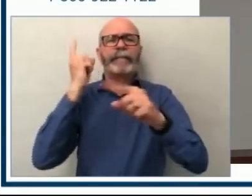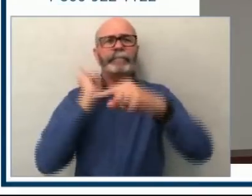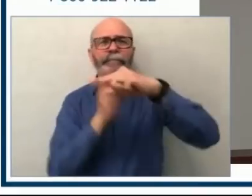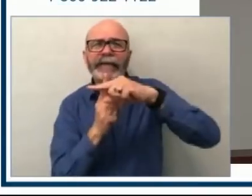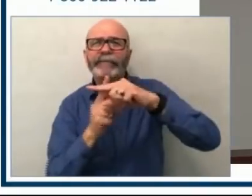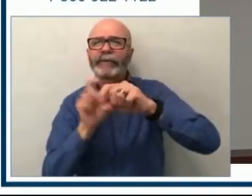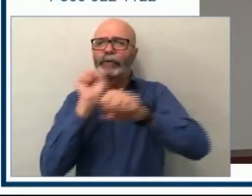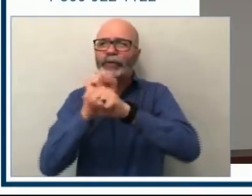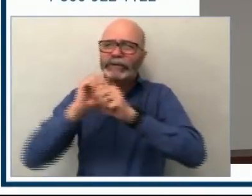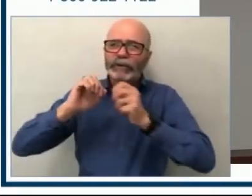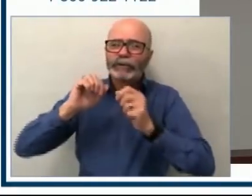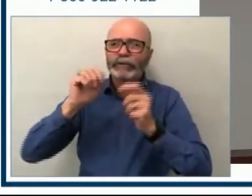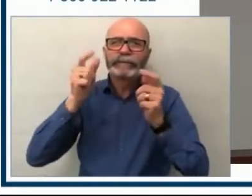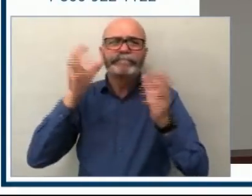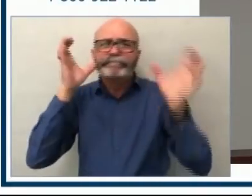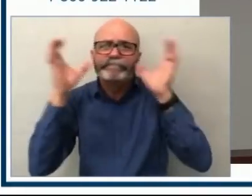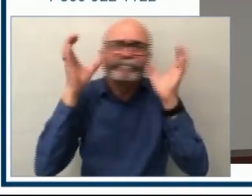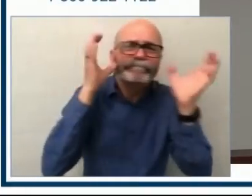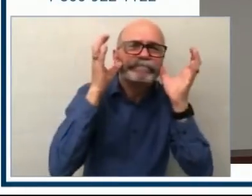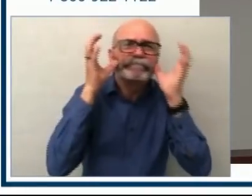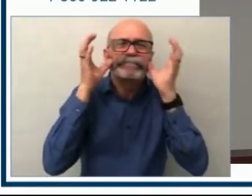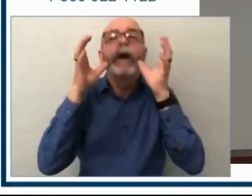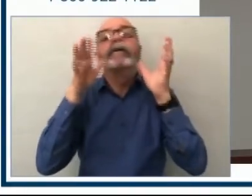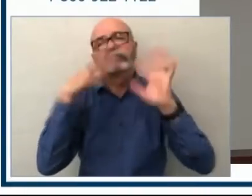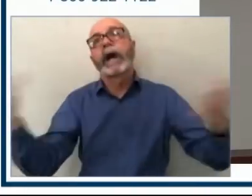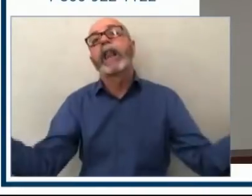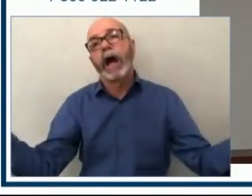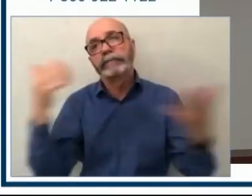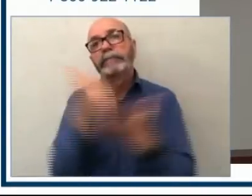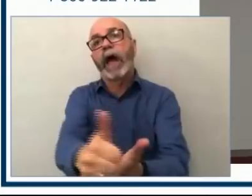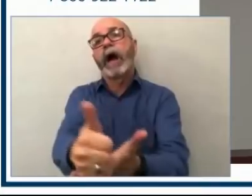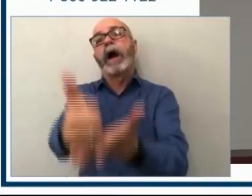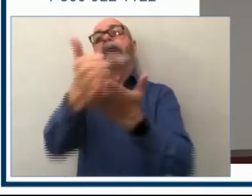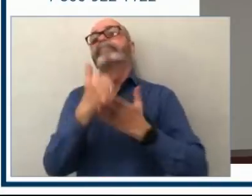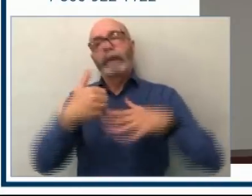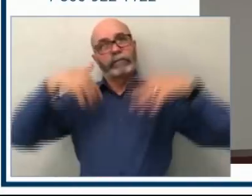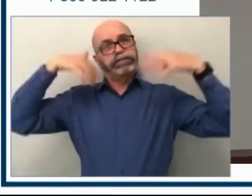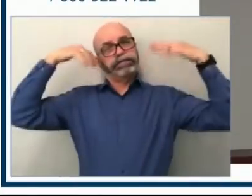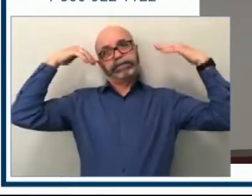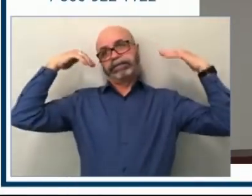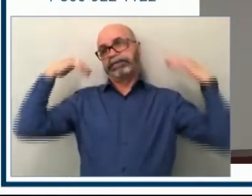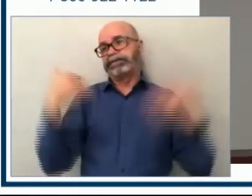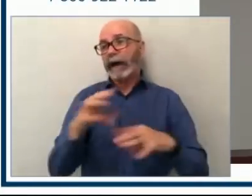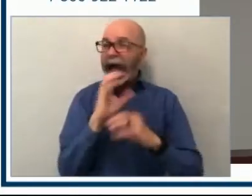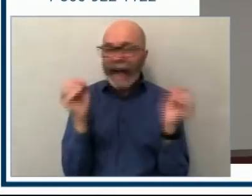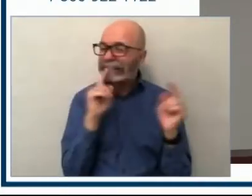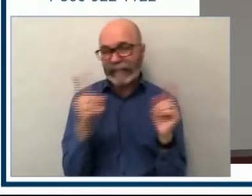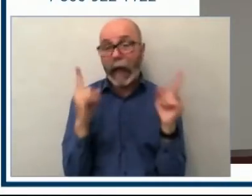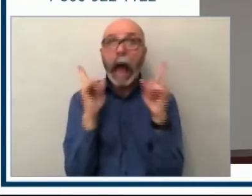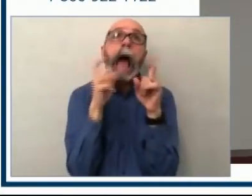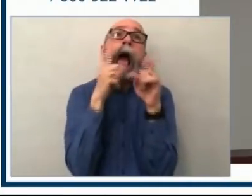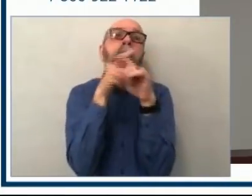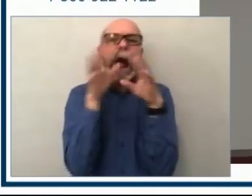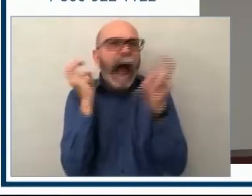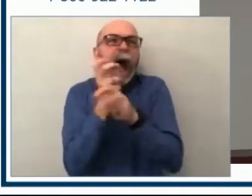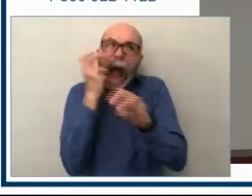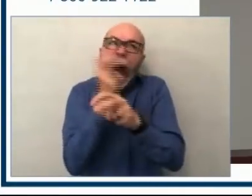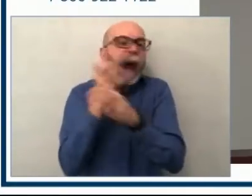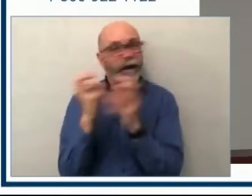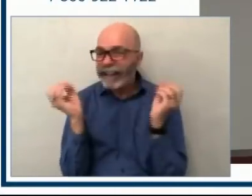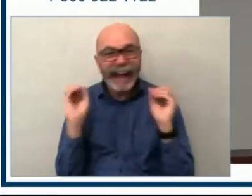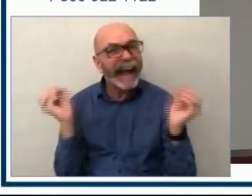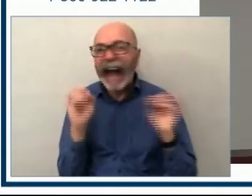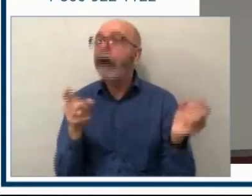making a huge difference. It's not high-tech, it's not complex, and it doesn't require a healthcare professional, but